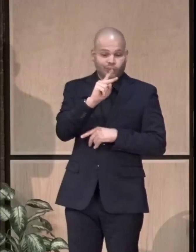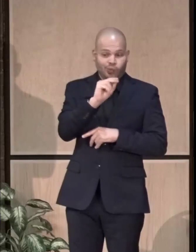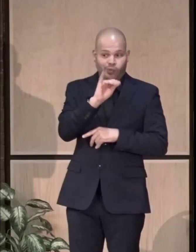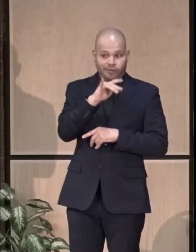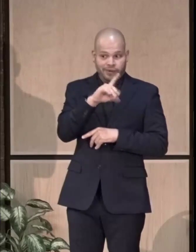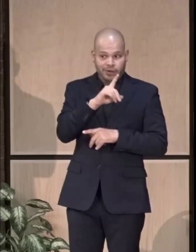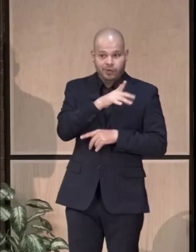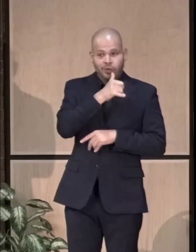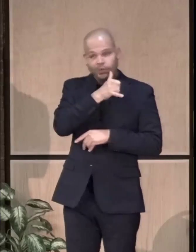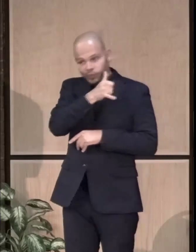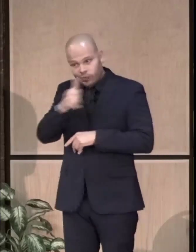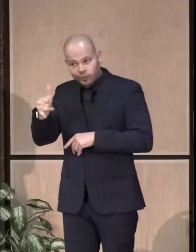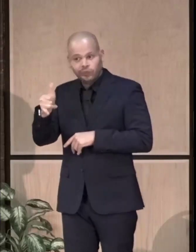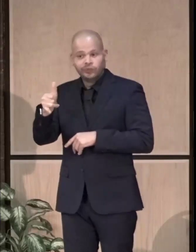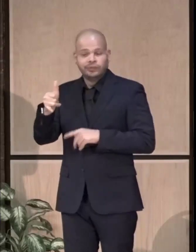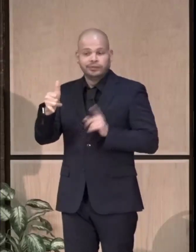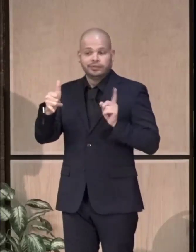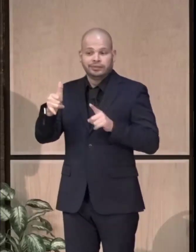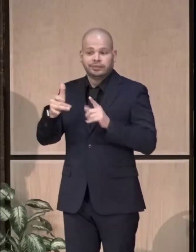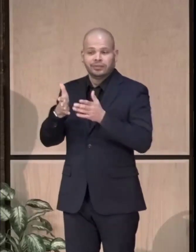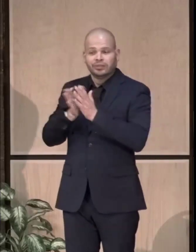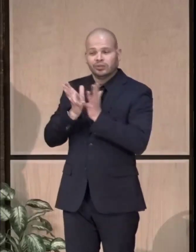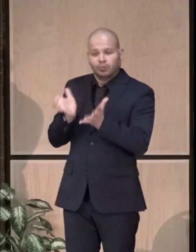before. Okay. And you knew that